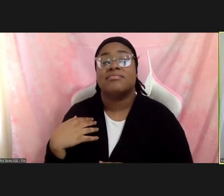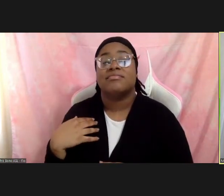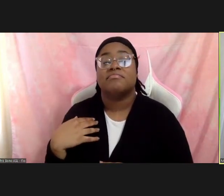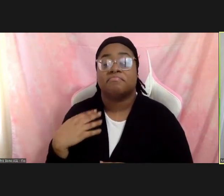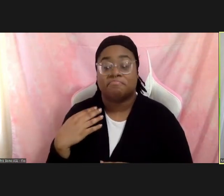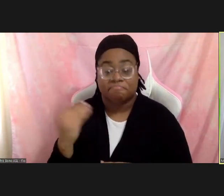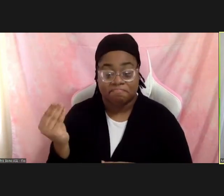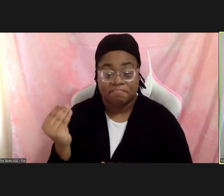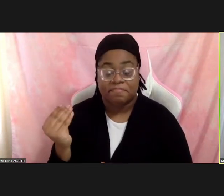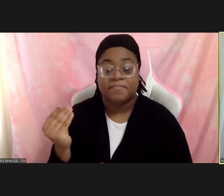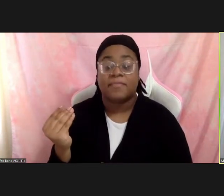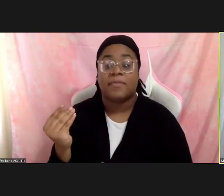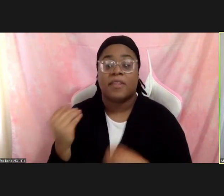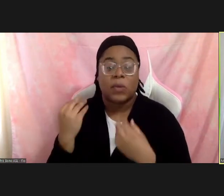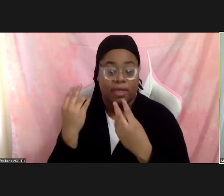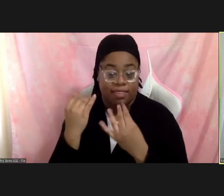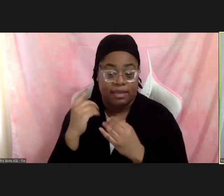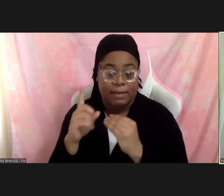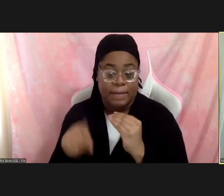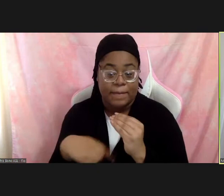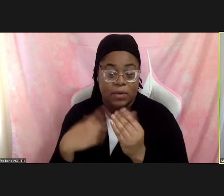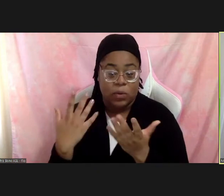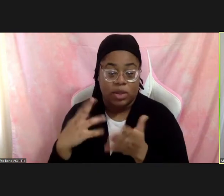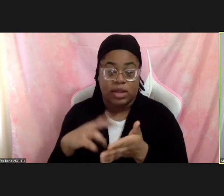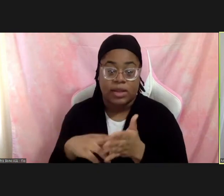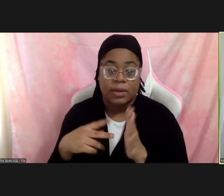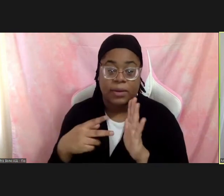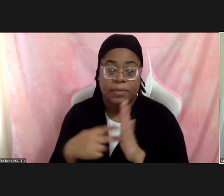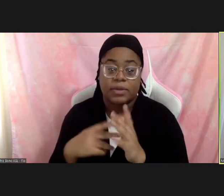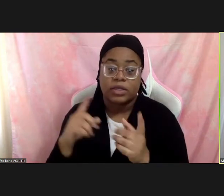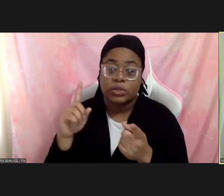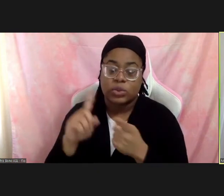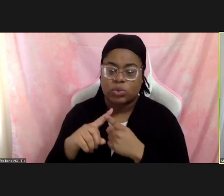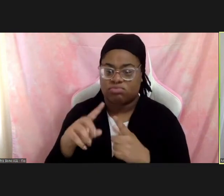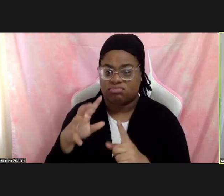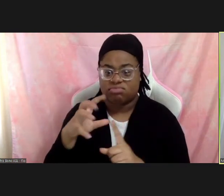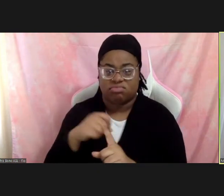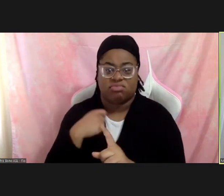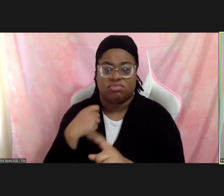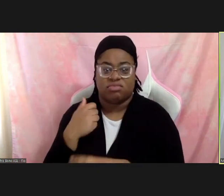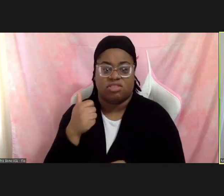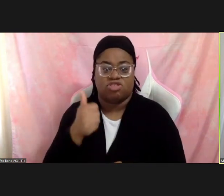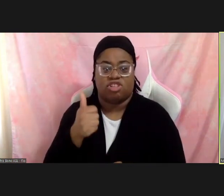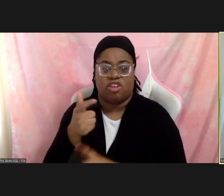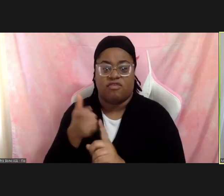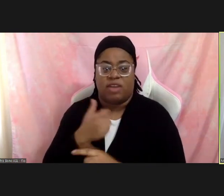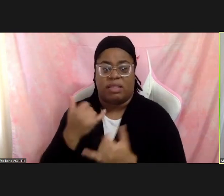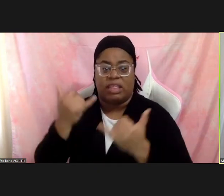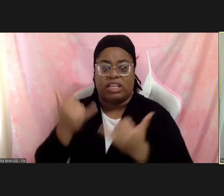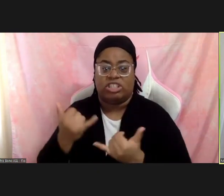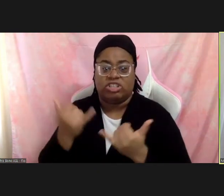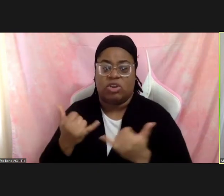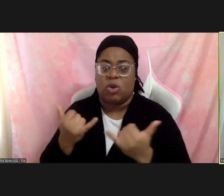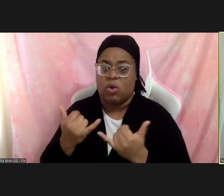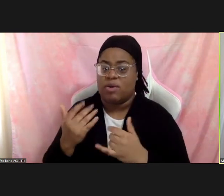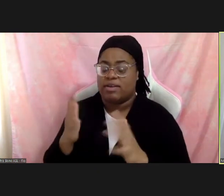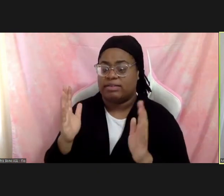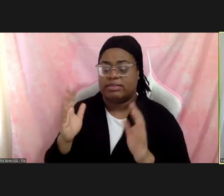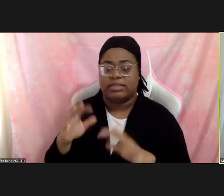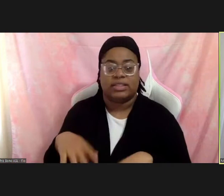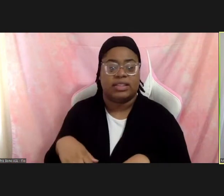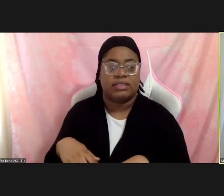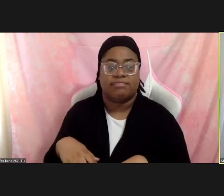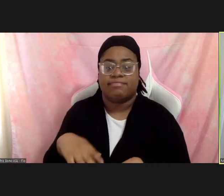And when I think about what it means to extract ourselves from these current extractive,